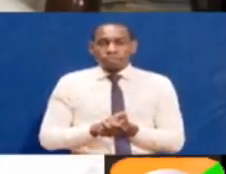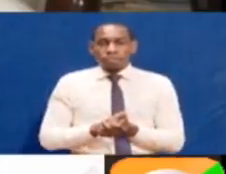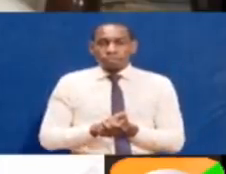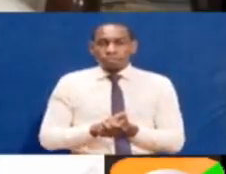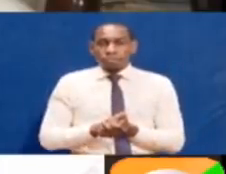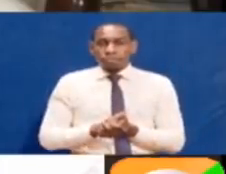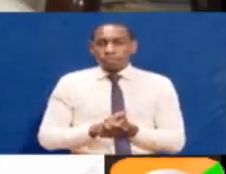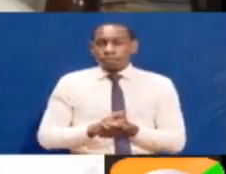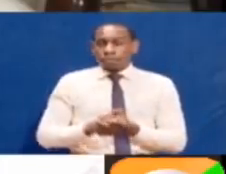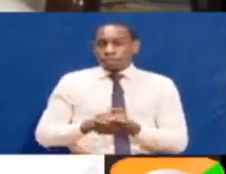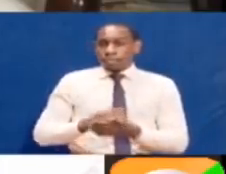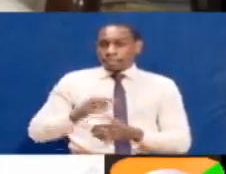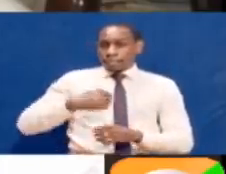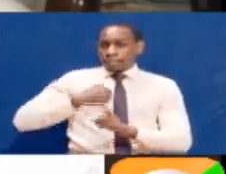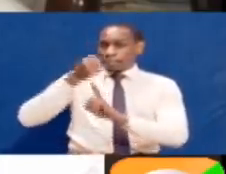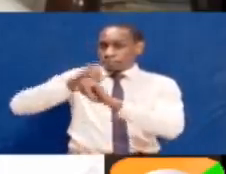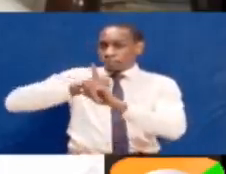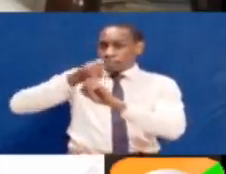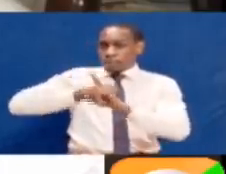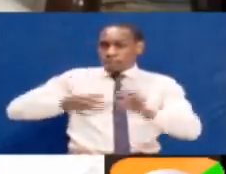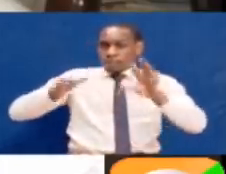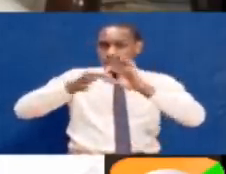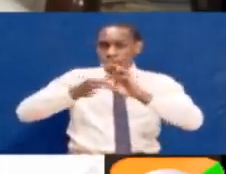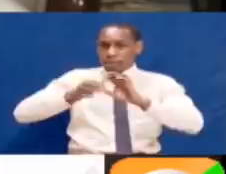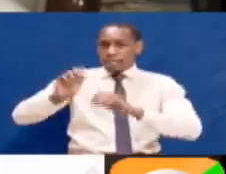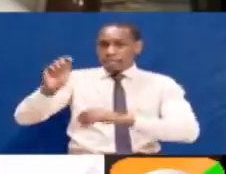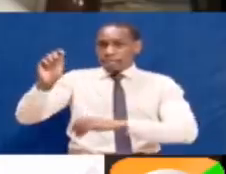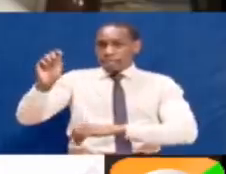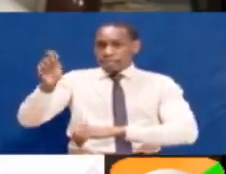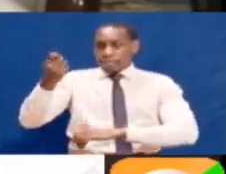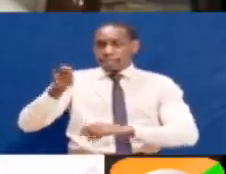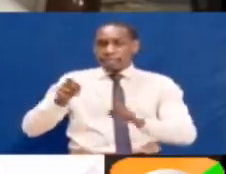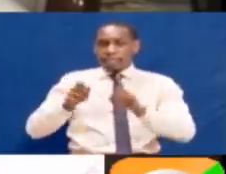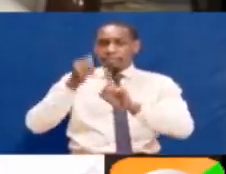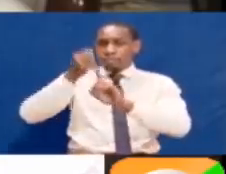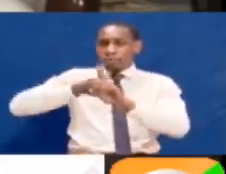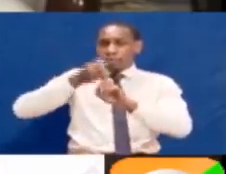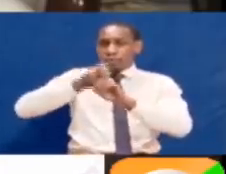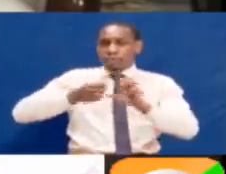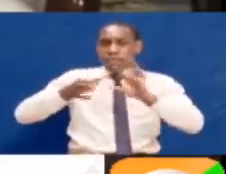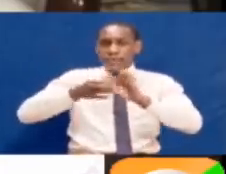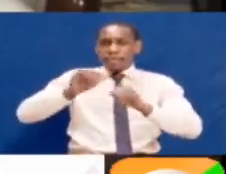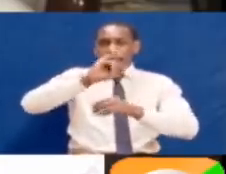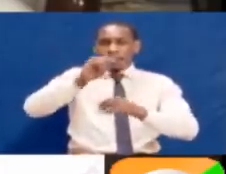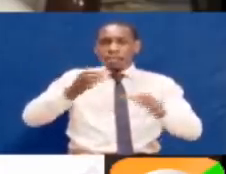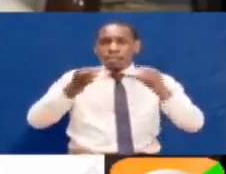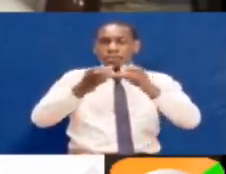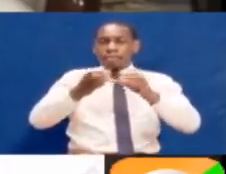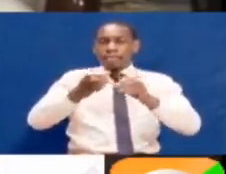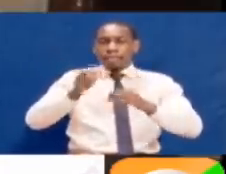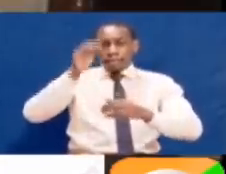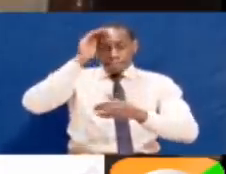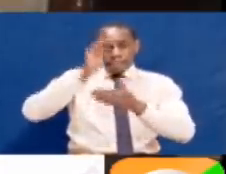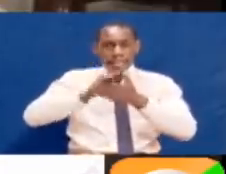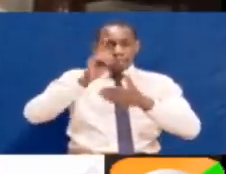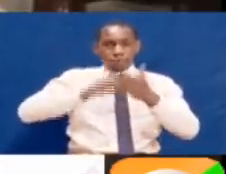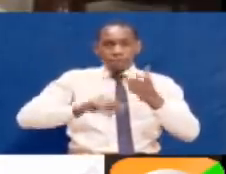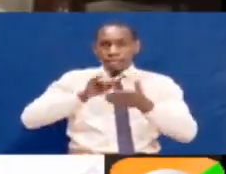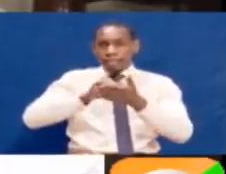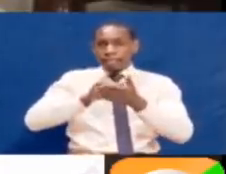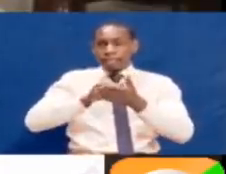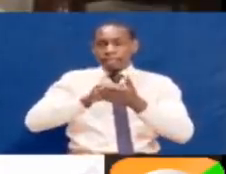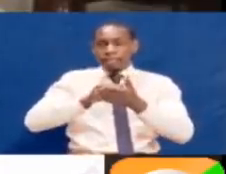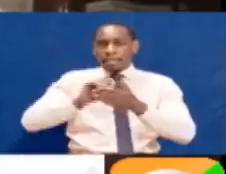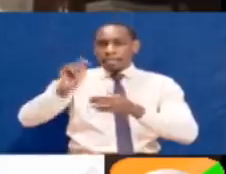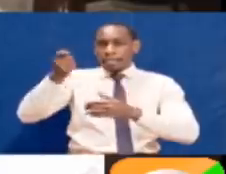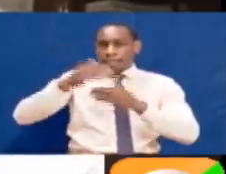I am a strong believer in the unity of our country. I'm a strong believer in the unity of Jubilee. I believe that the way to take